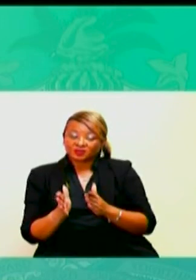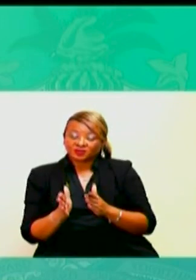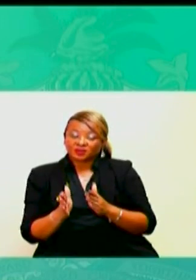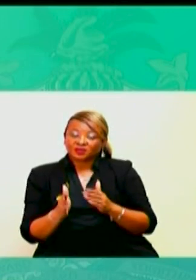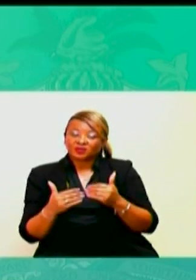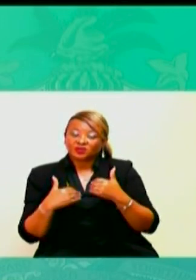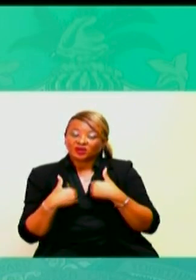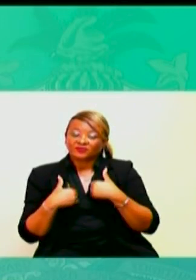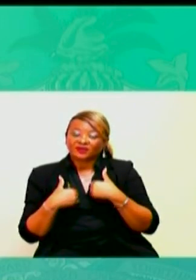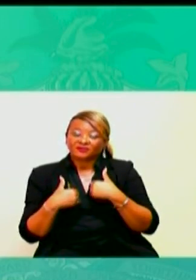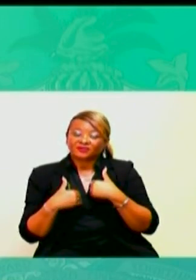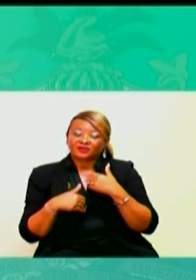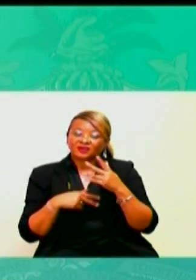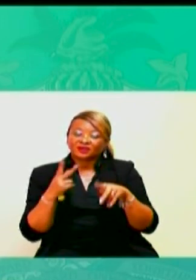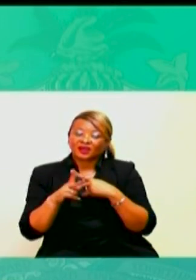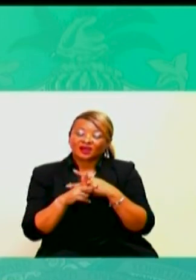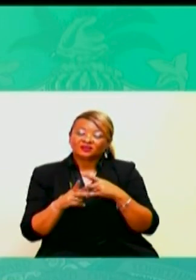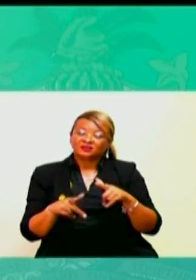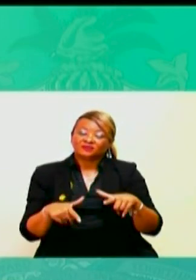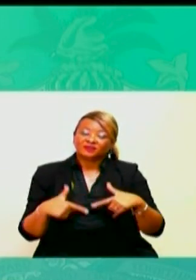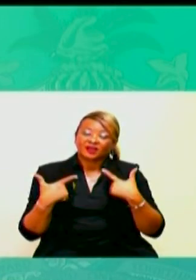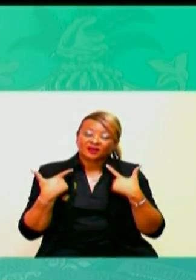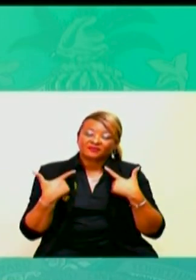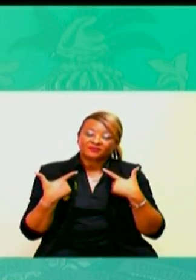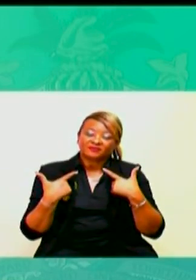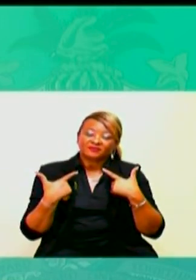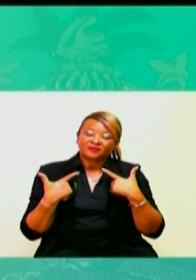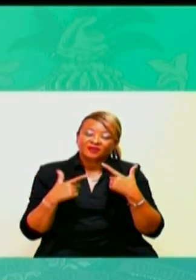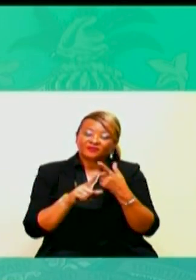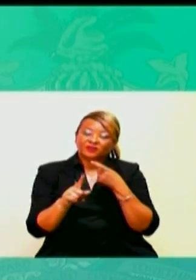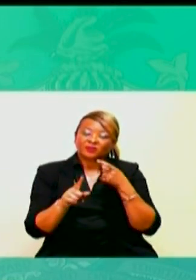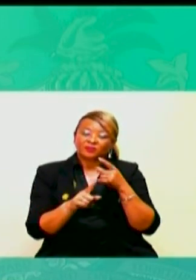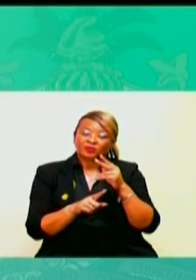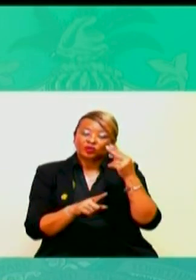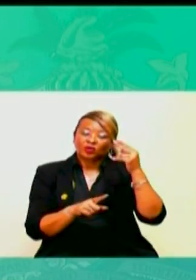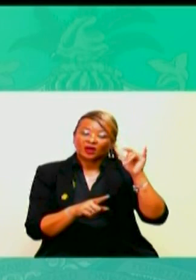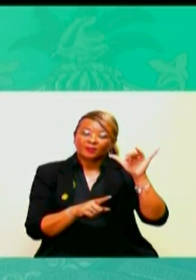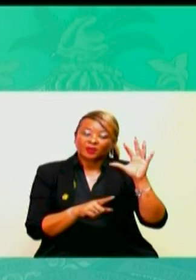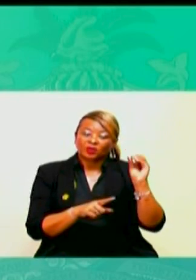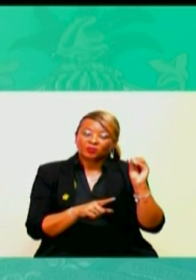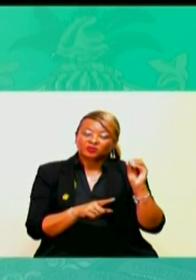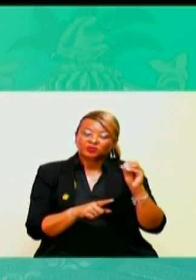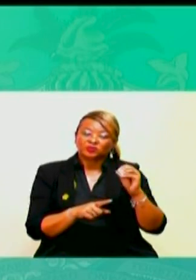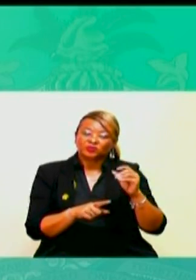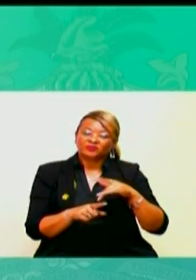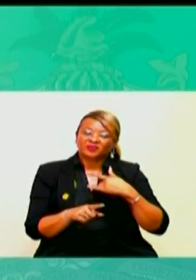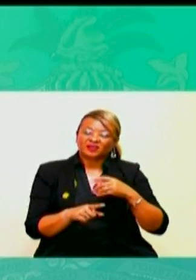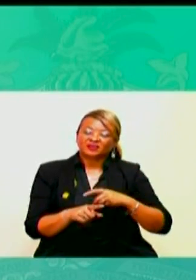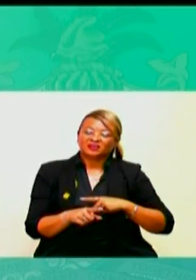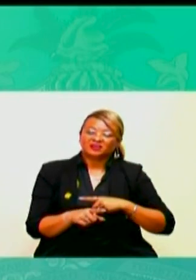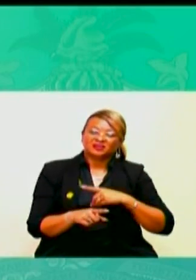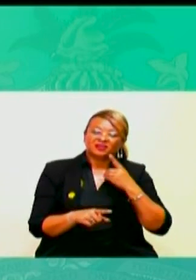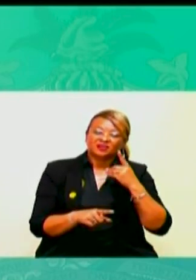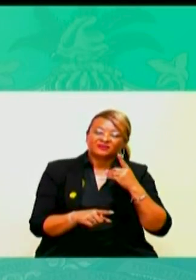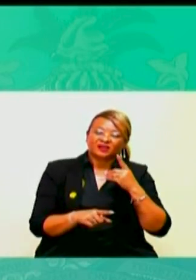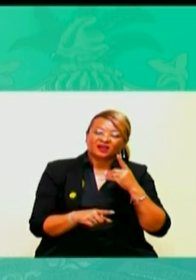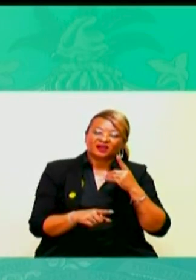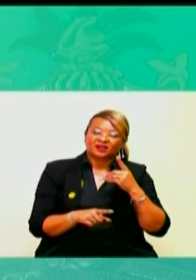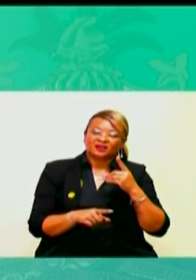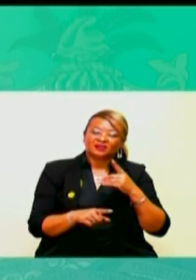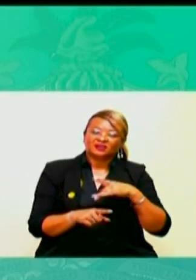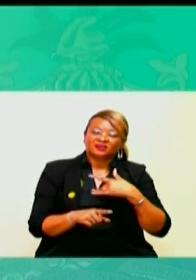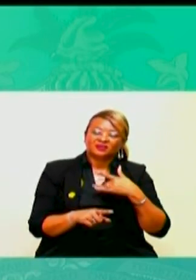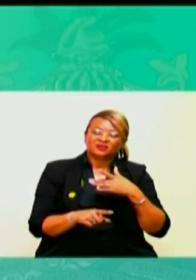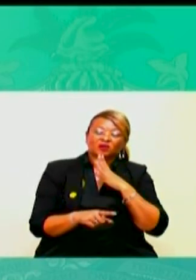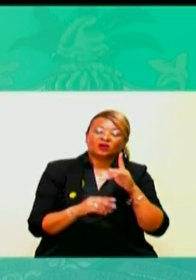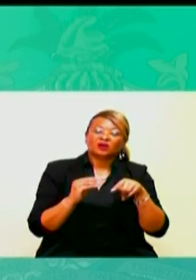have every facet of life descended from North Abaco, but you feel dignified to speak to their intellectual capacity